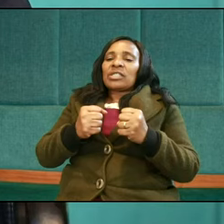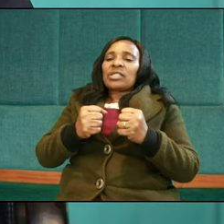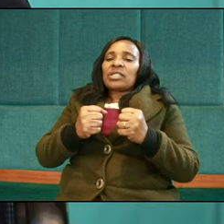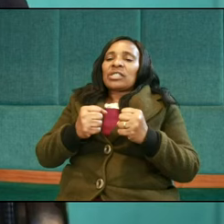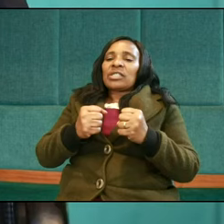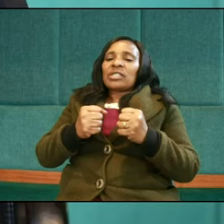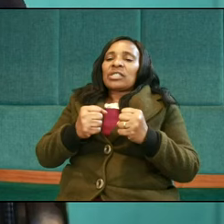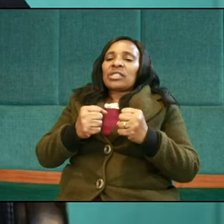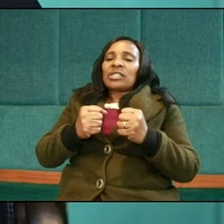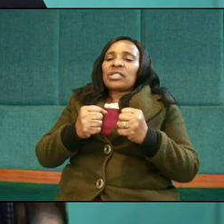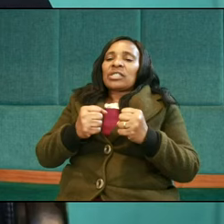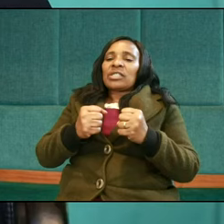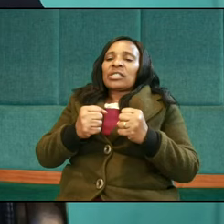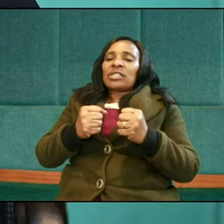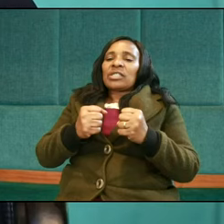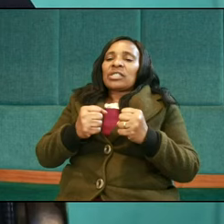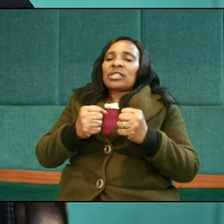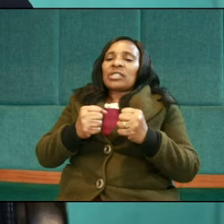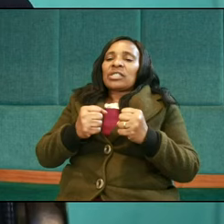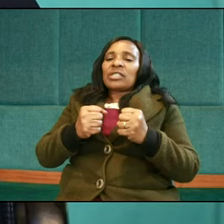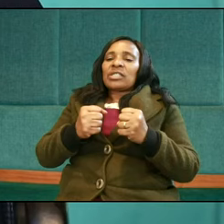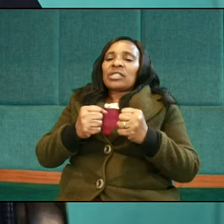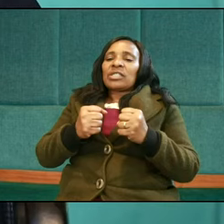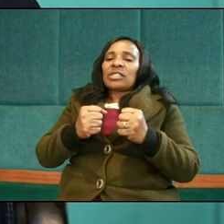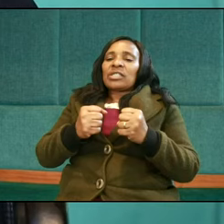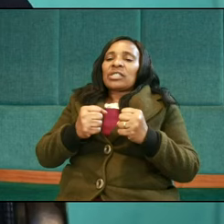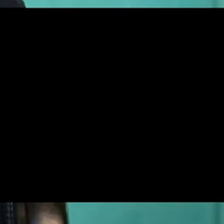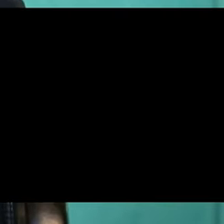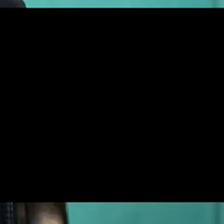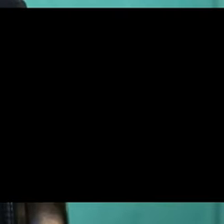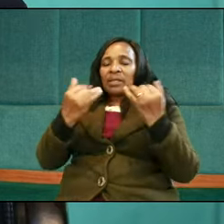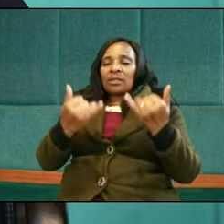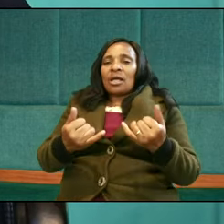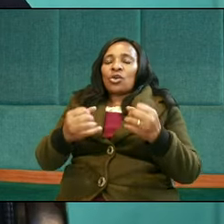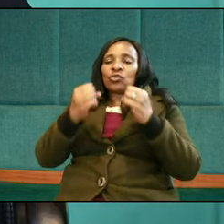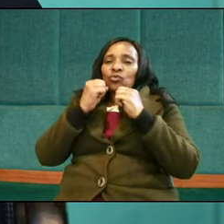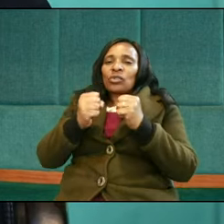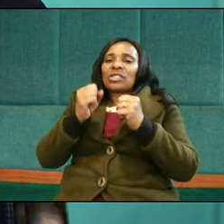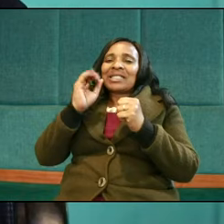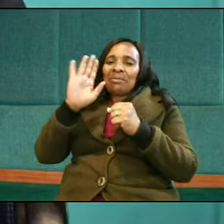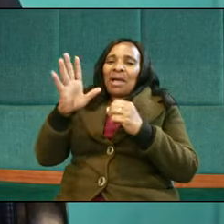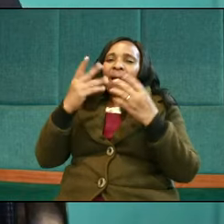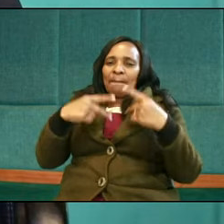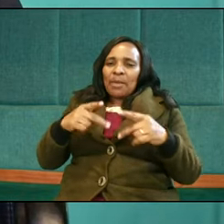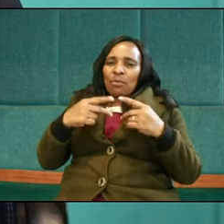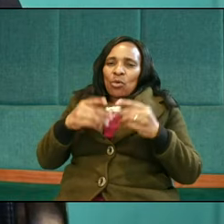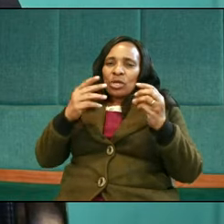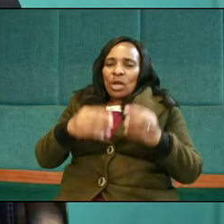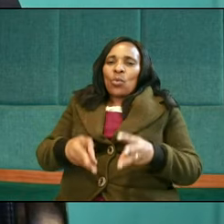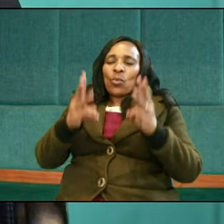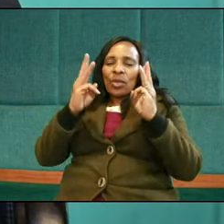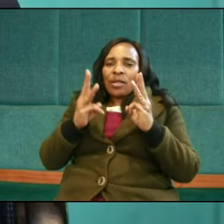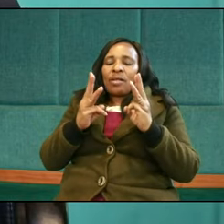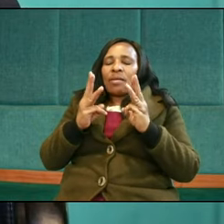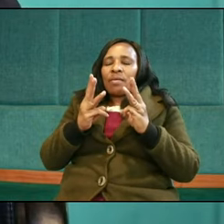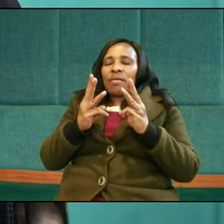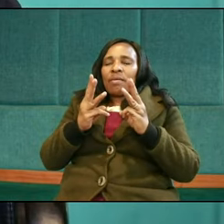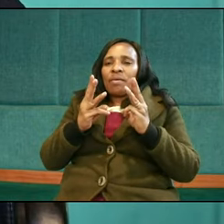not on the military strength. So he strengthened his people in a way that when